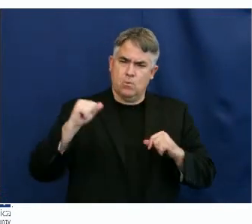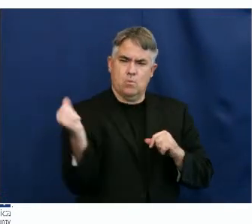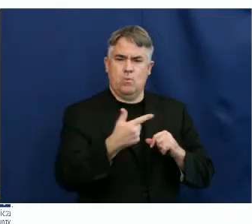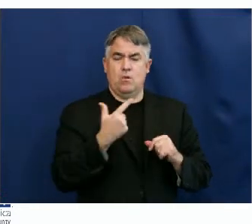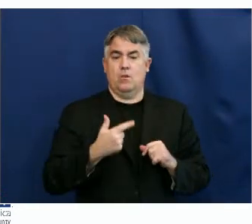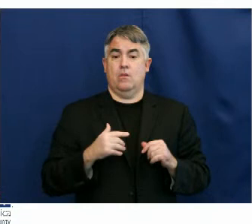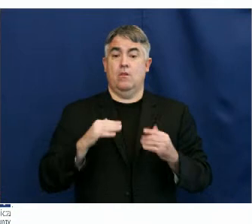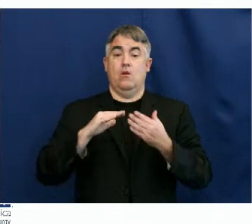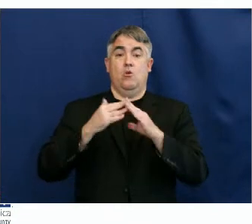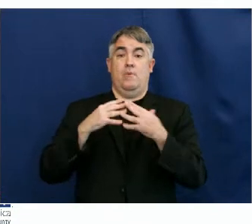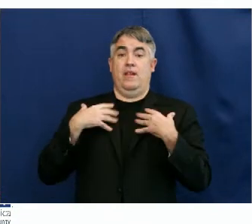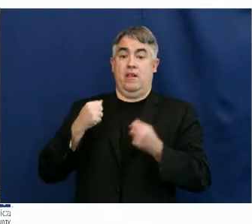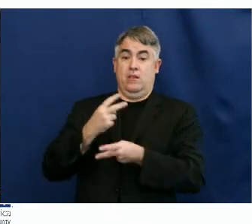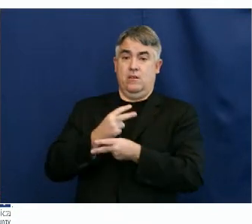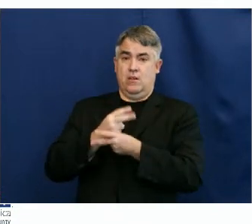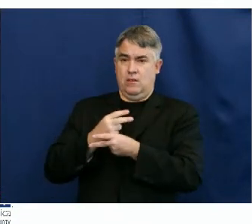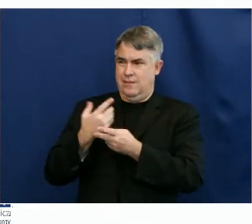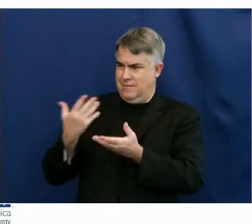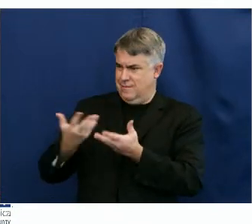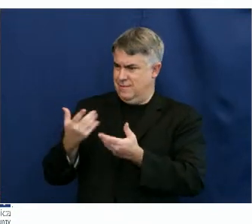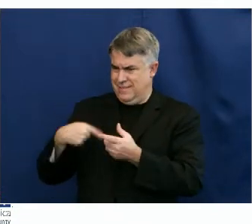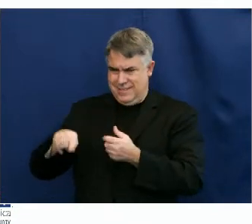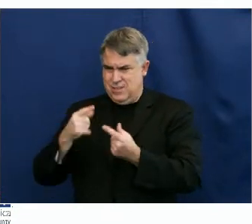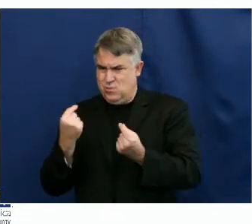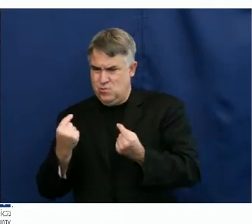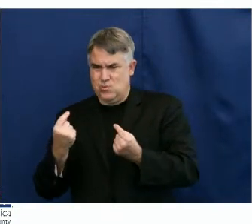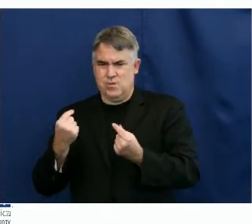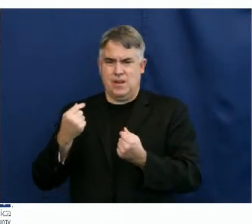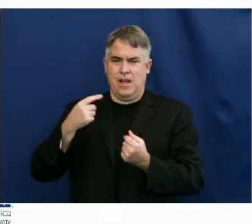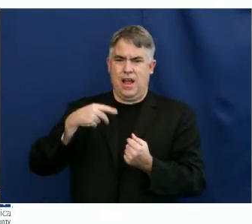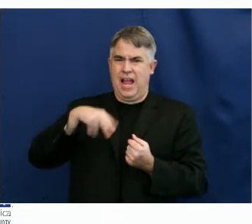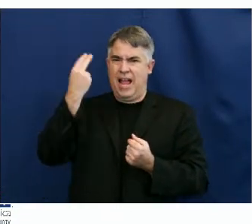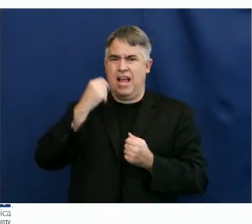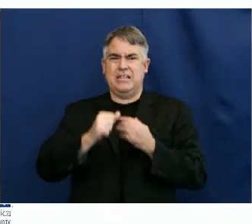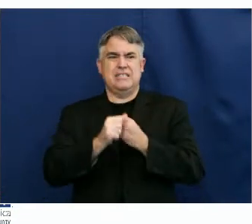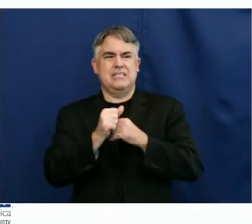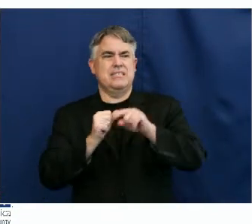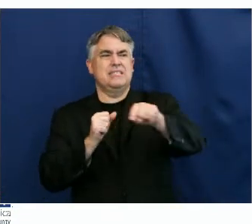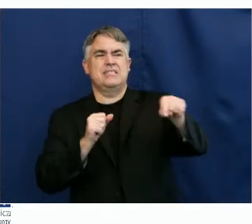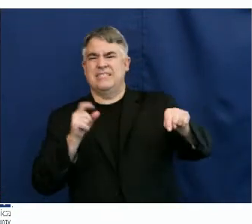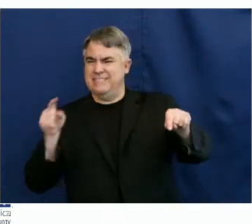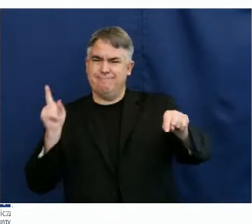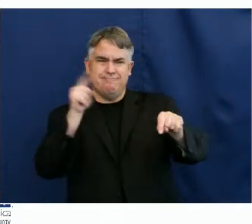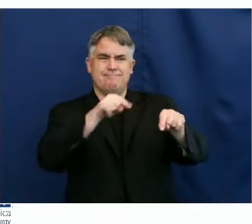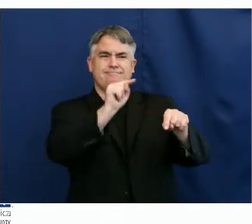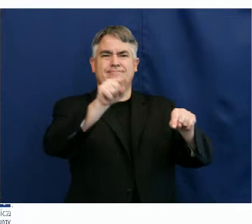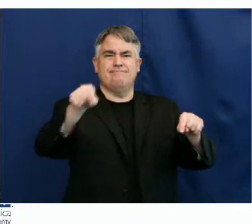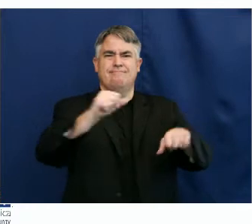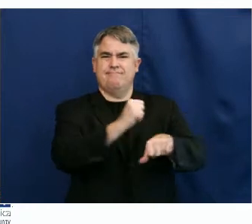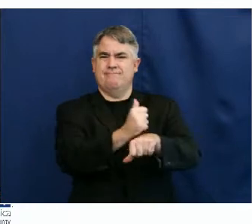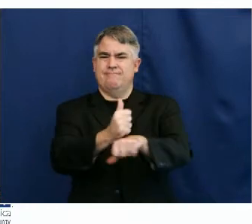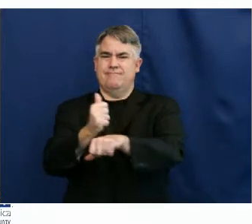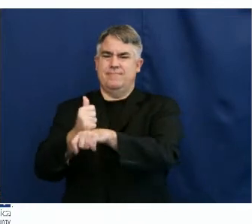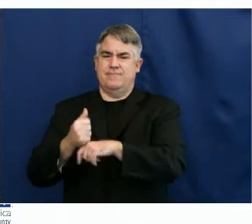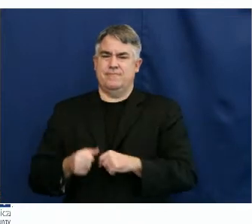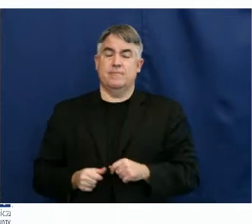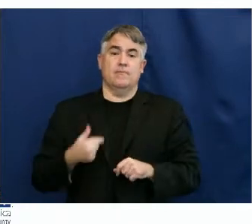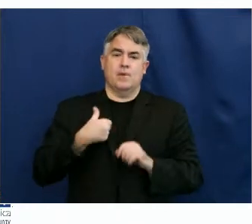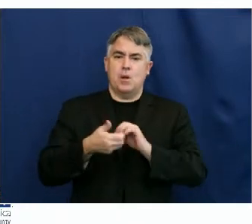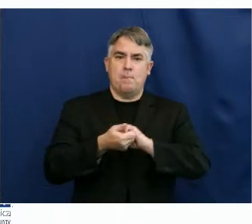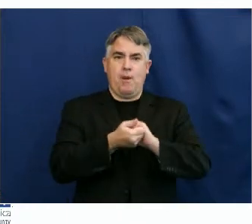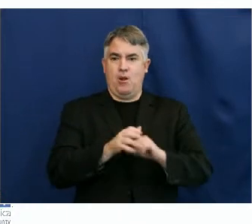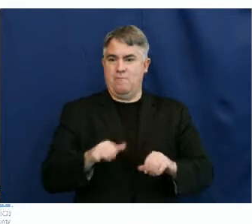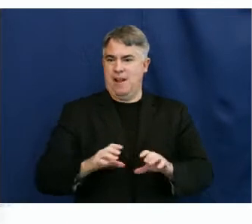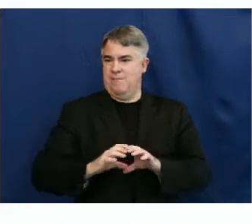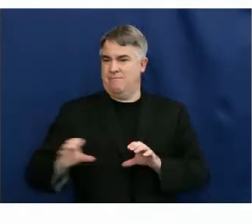to support eligible high-risk individuals. And you can see all the groups we're partnering with there on the bottom. I mentioned our cases